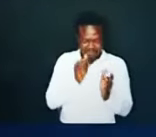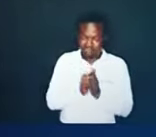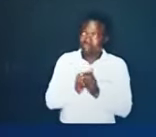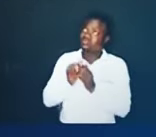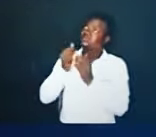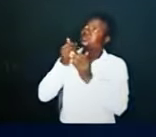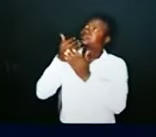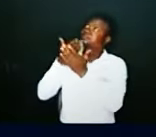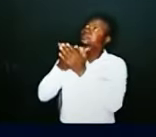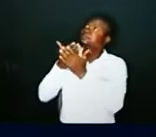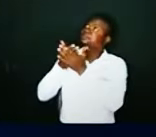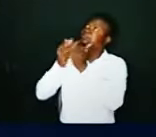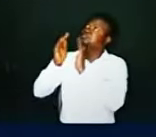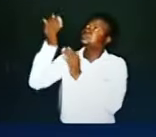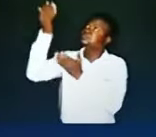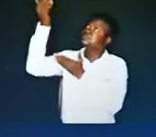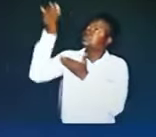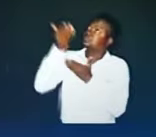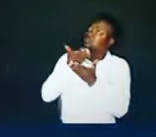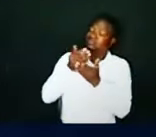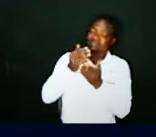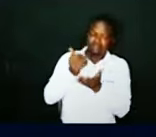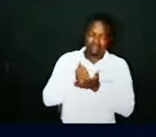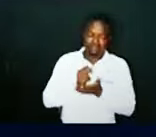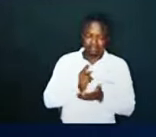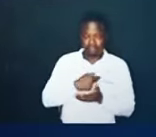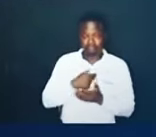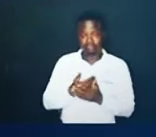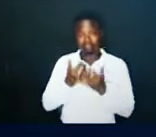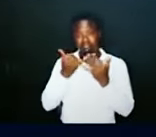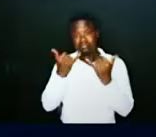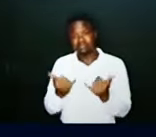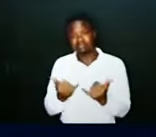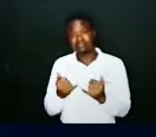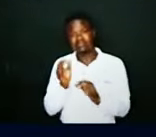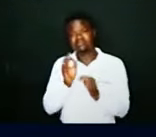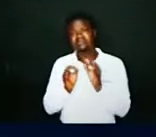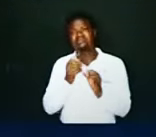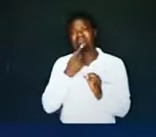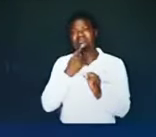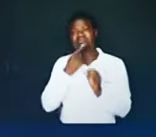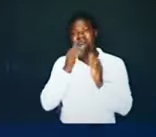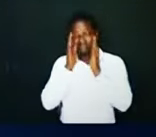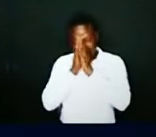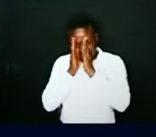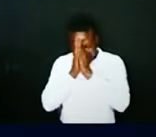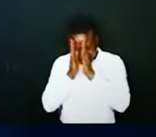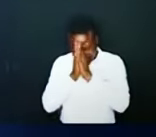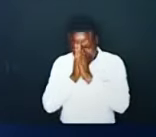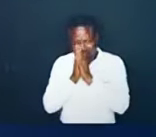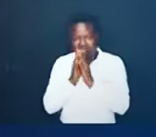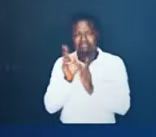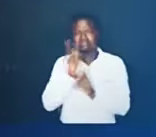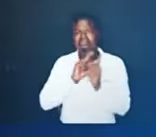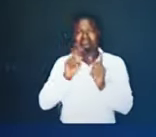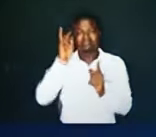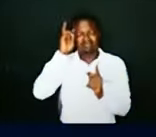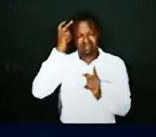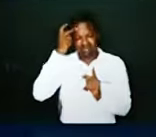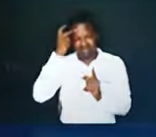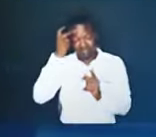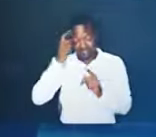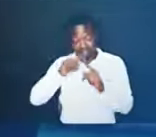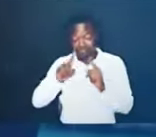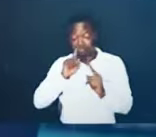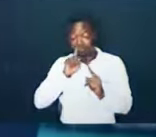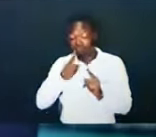God. In our day and age, when you talk about prayer, people are looking for something else. But you see, prayer